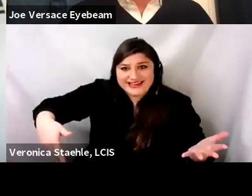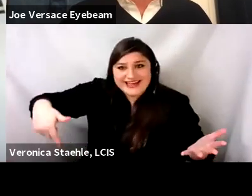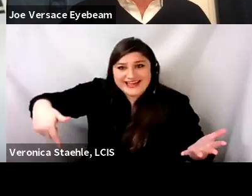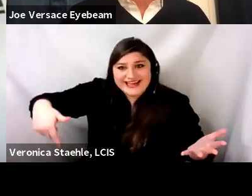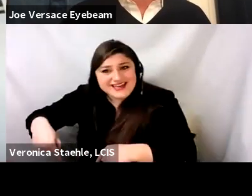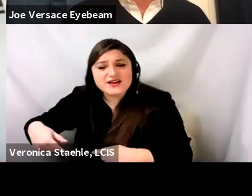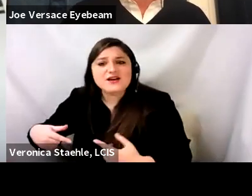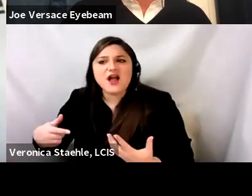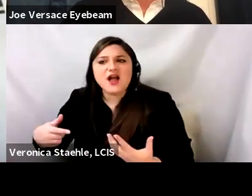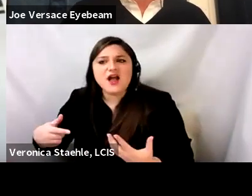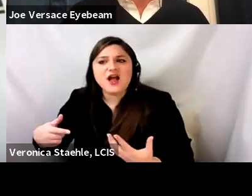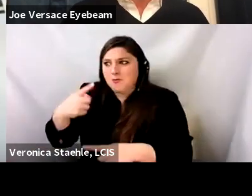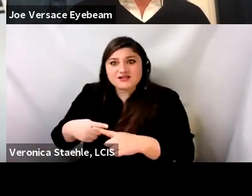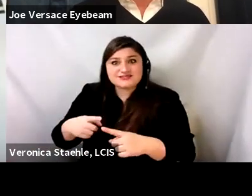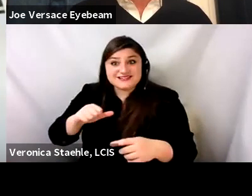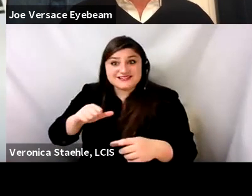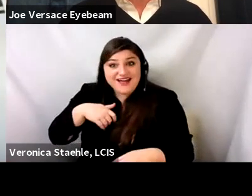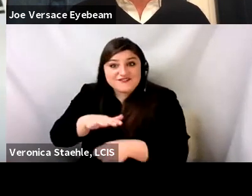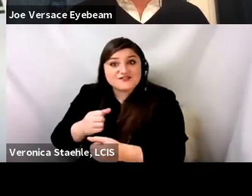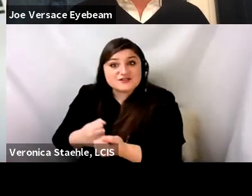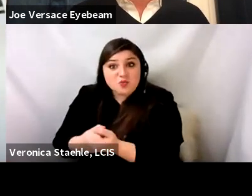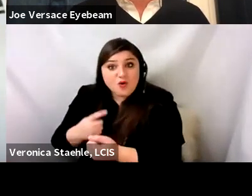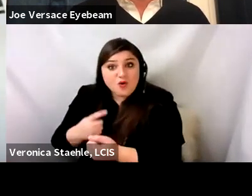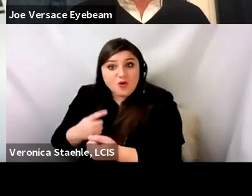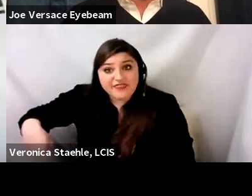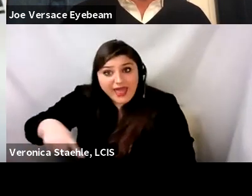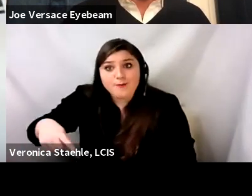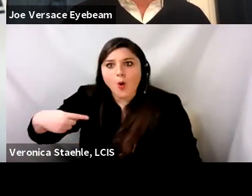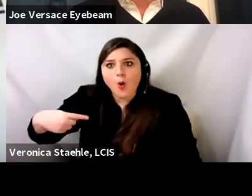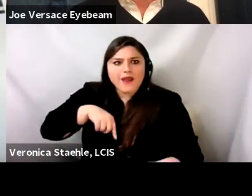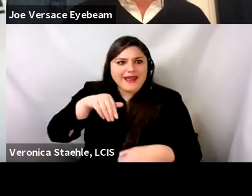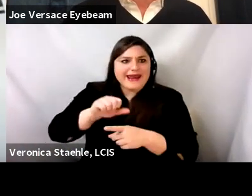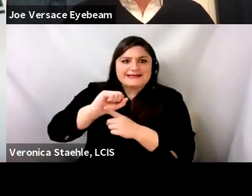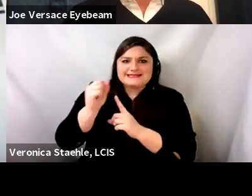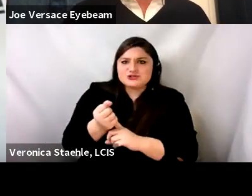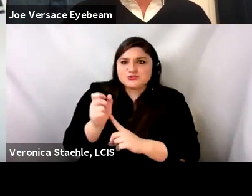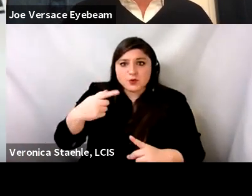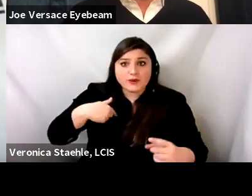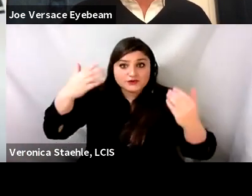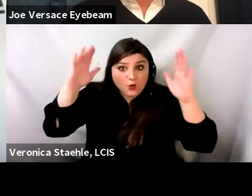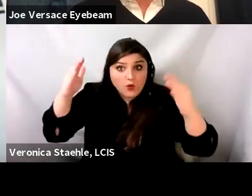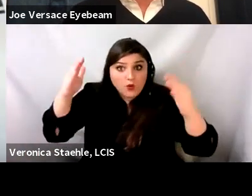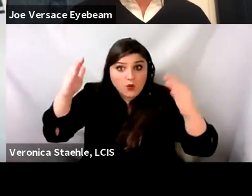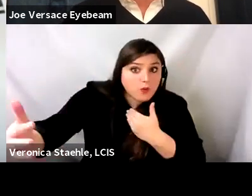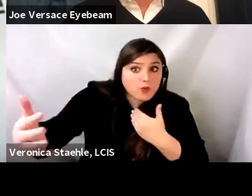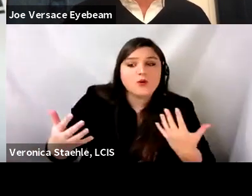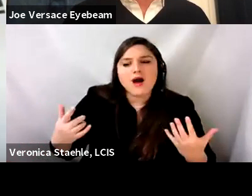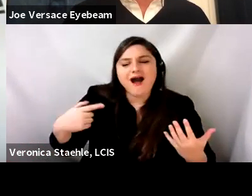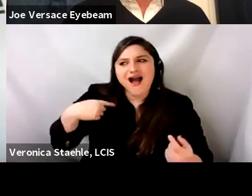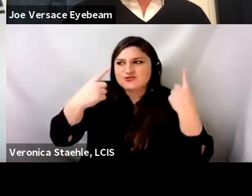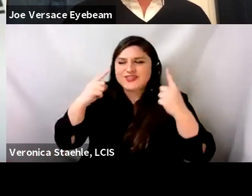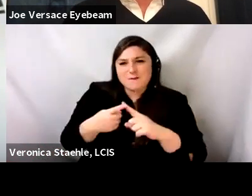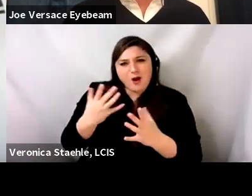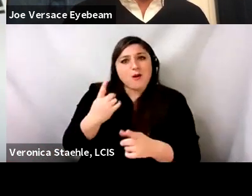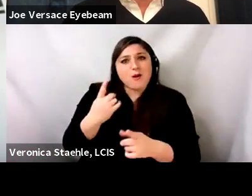another storm of the unknown. So our first dimension was, what's the humanity here? What do we have to do to make sure